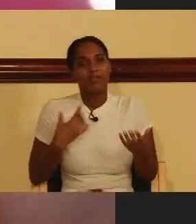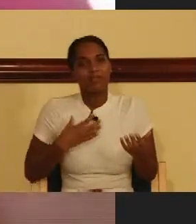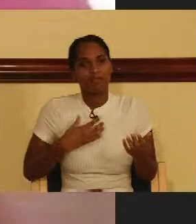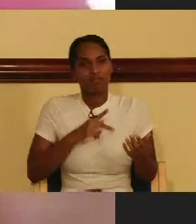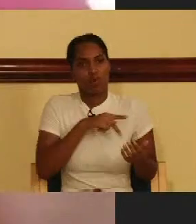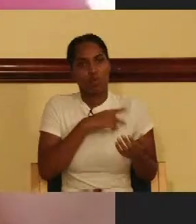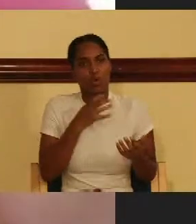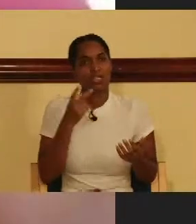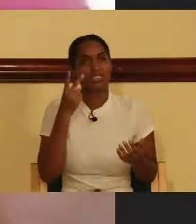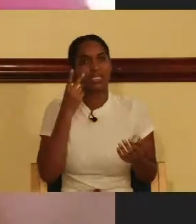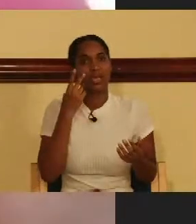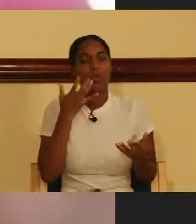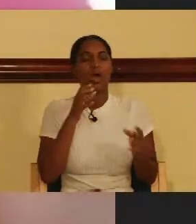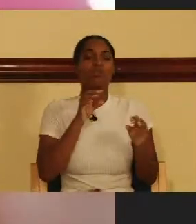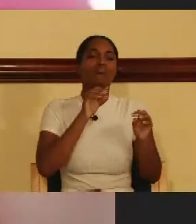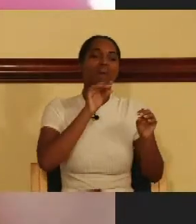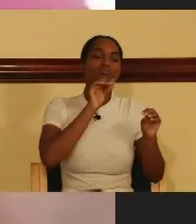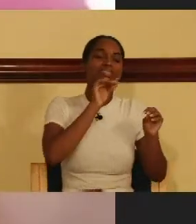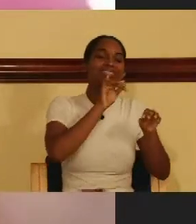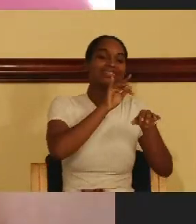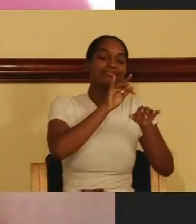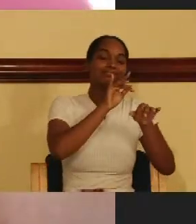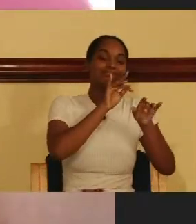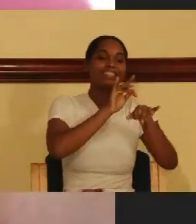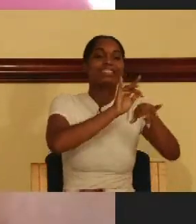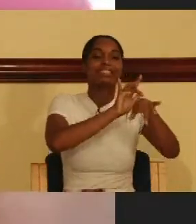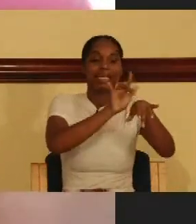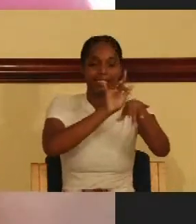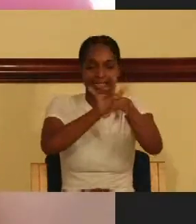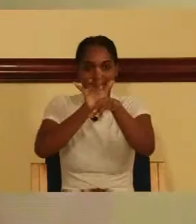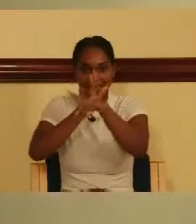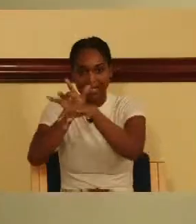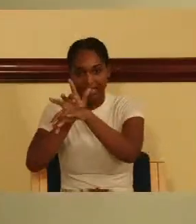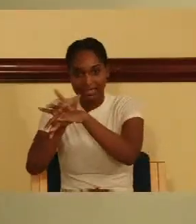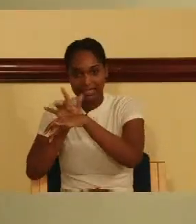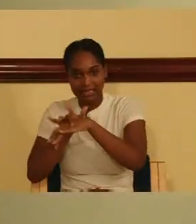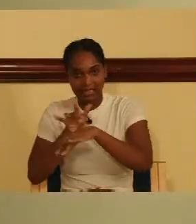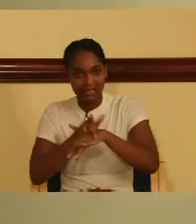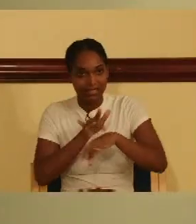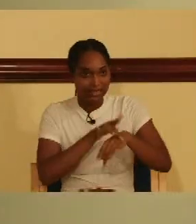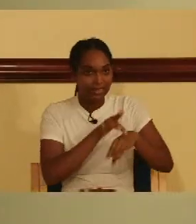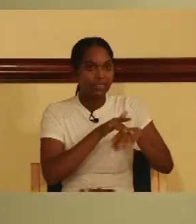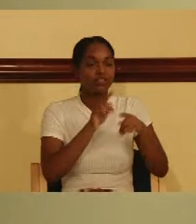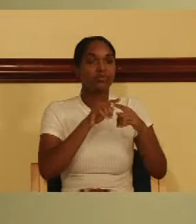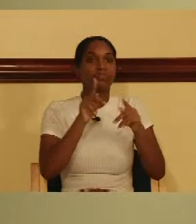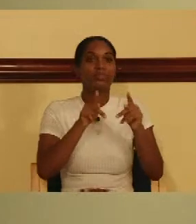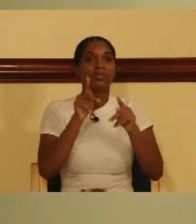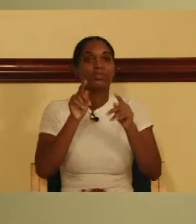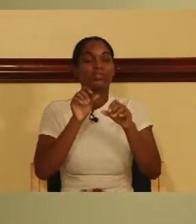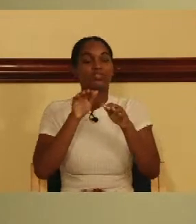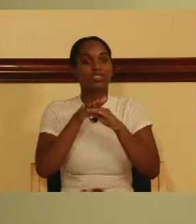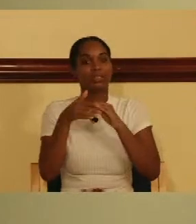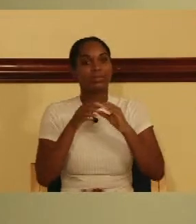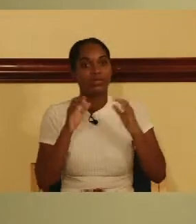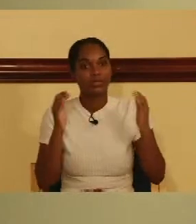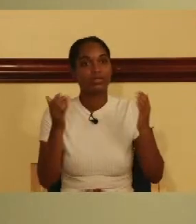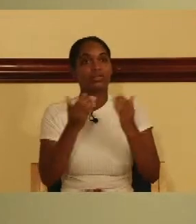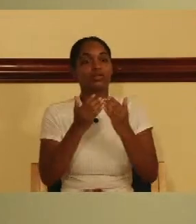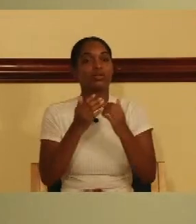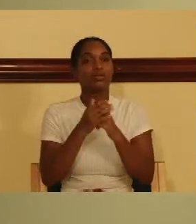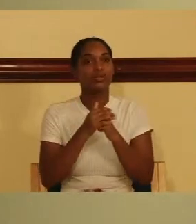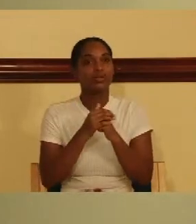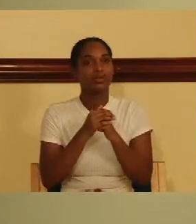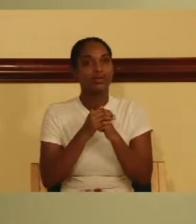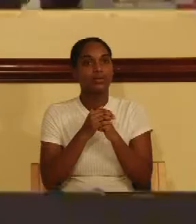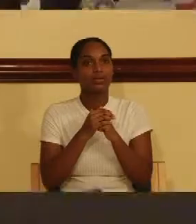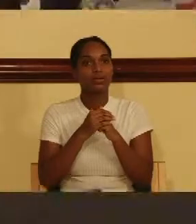the sensitization that is being spoken of don't just occur when people are fully grown, because we know that